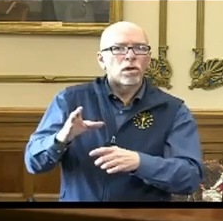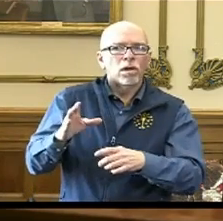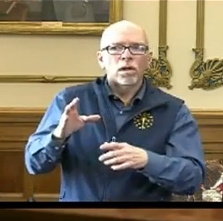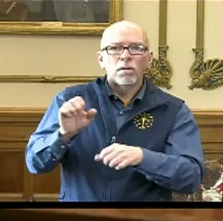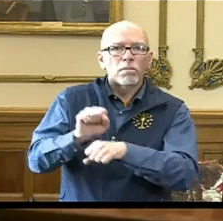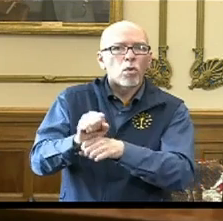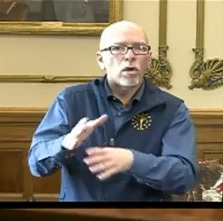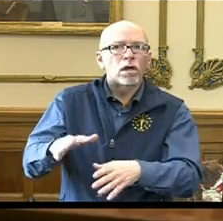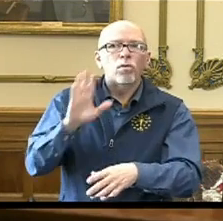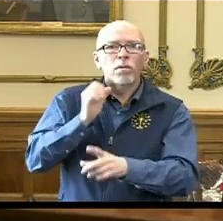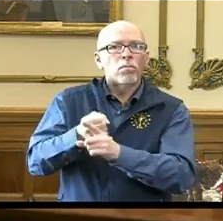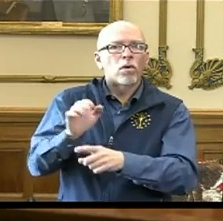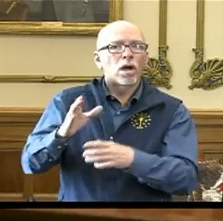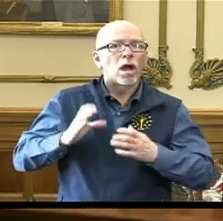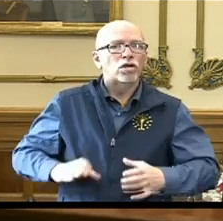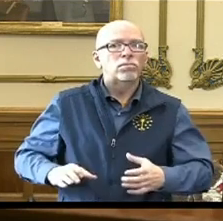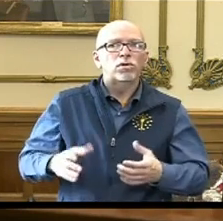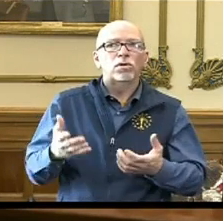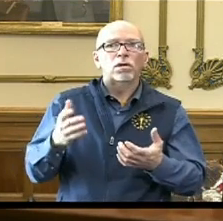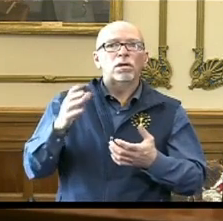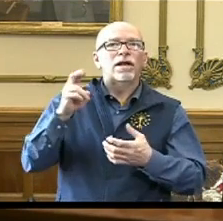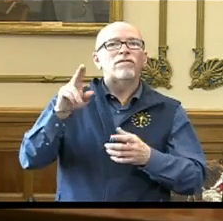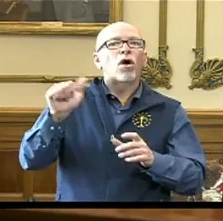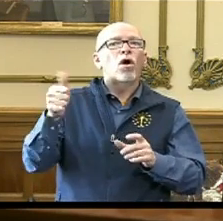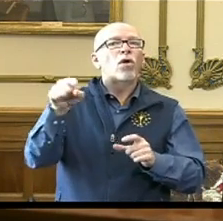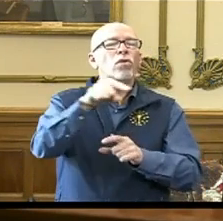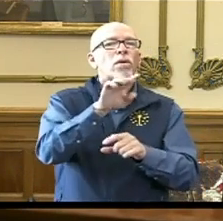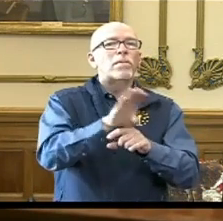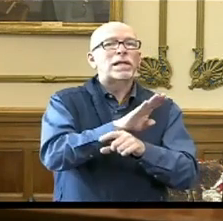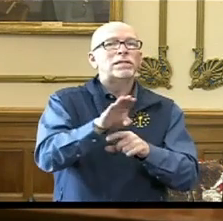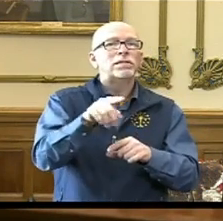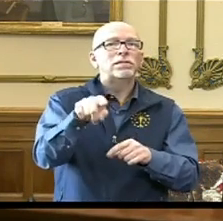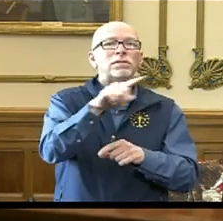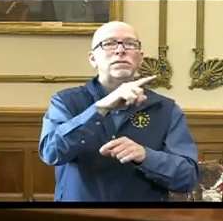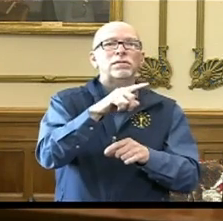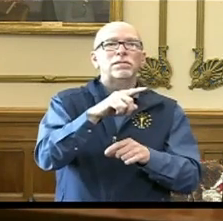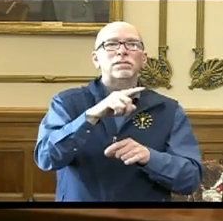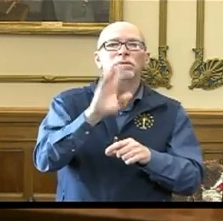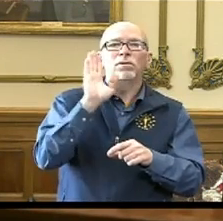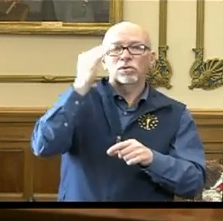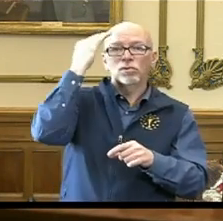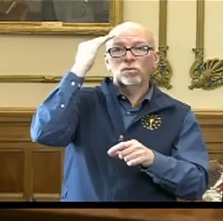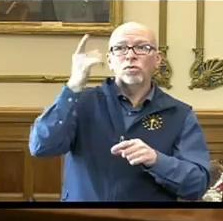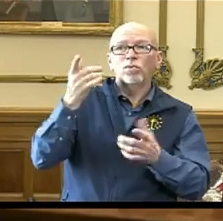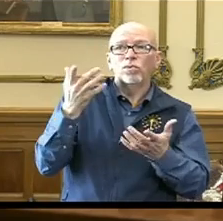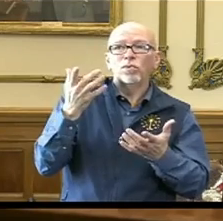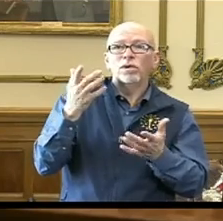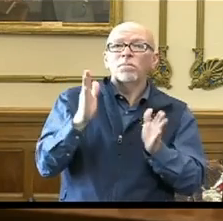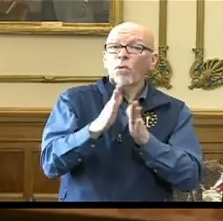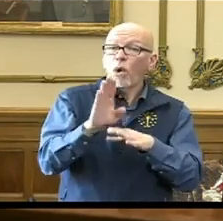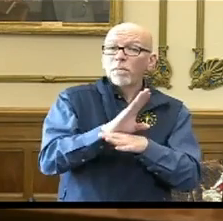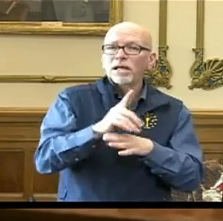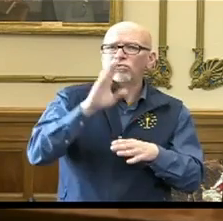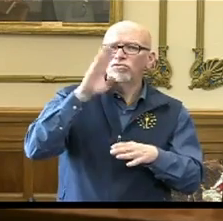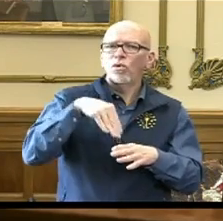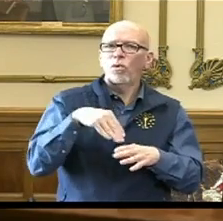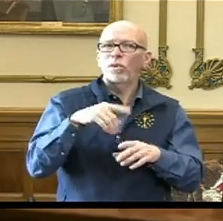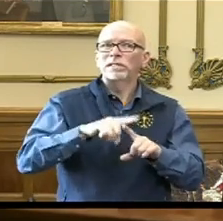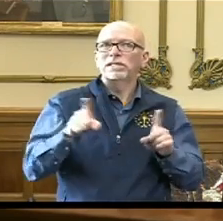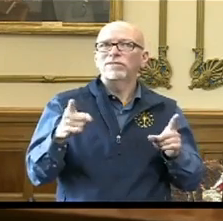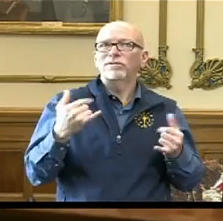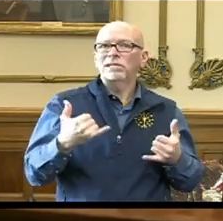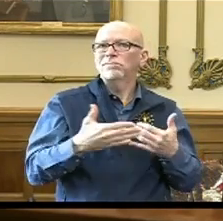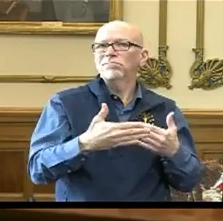and even the Main Street, the smaller businesses know too that it's going to be different. And the ones that have